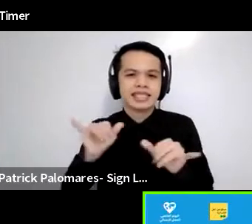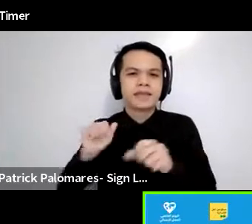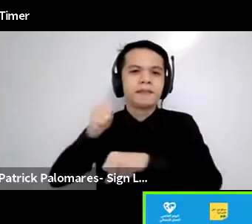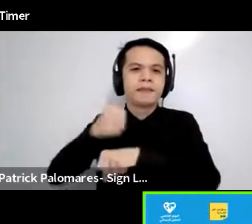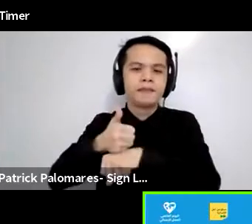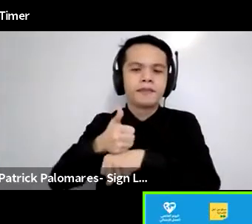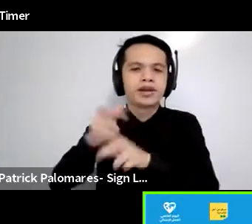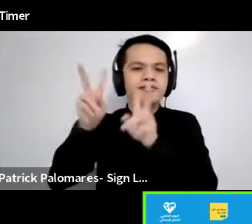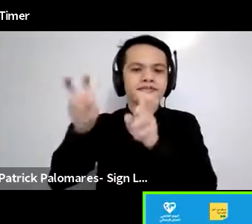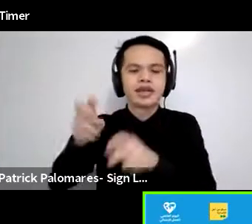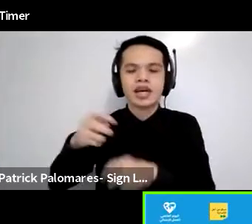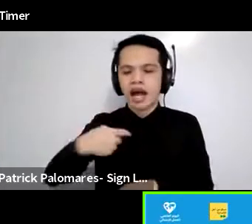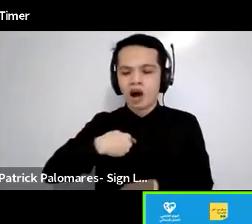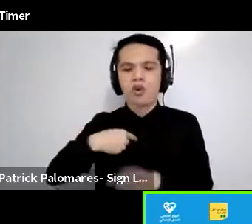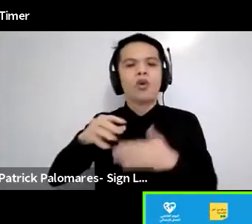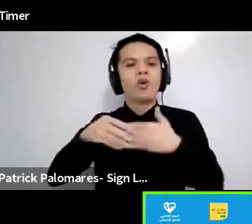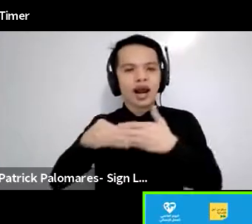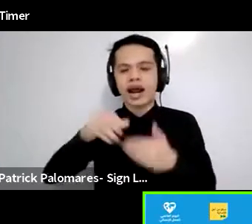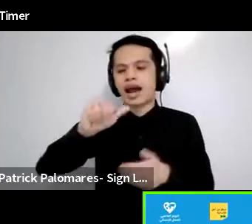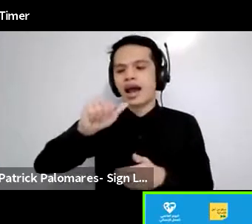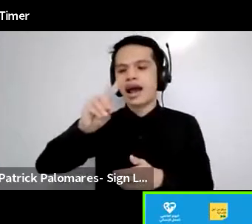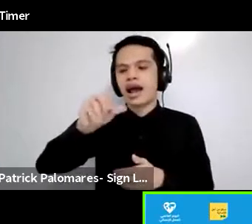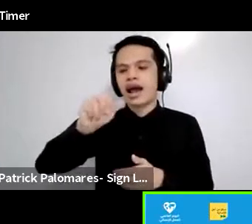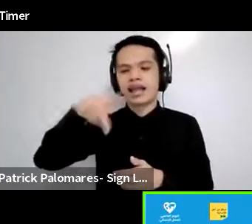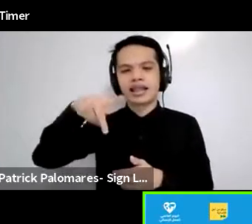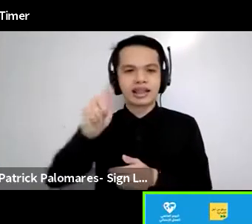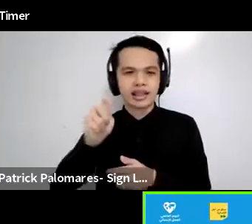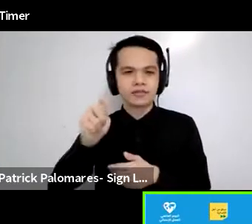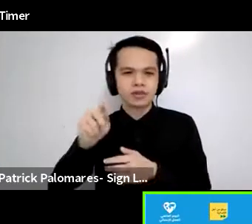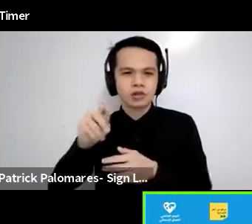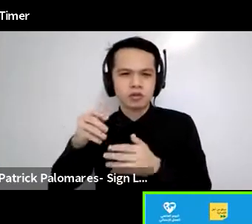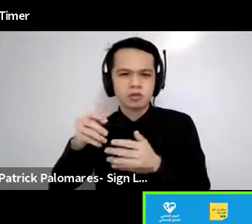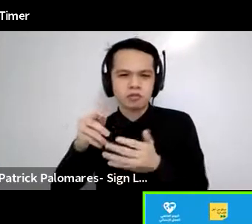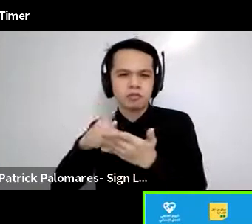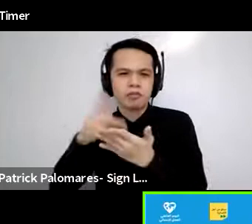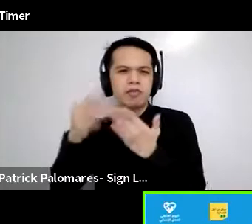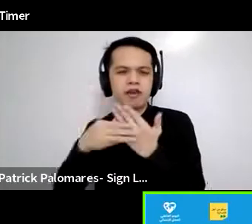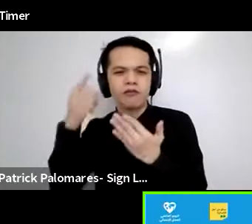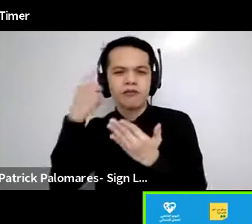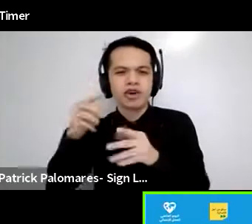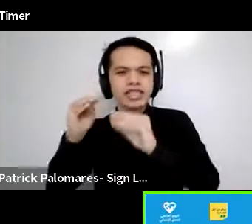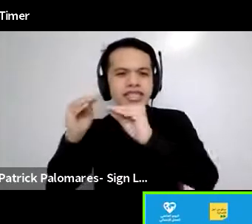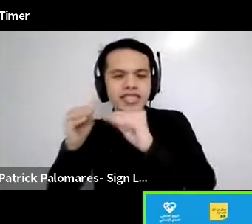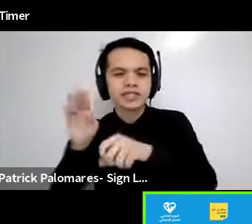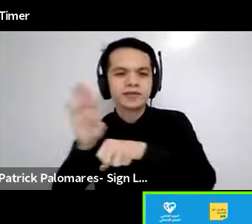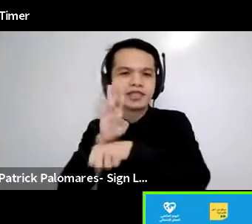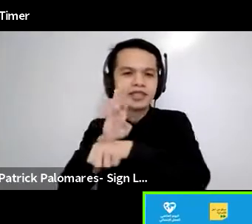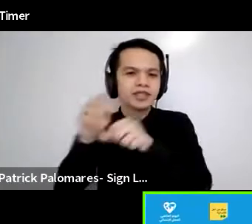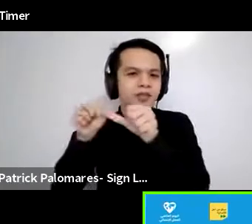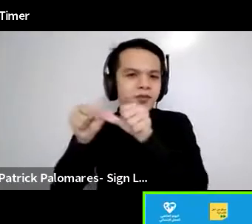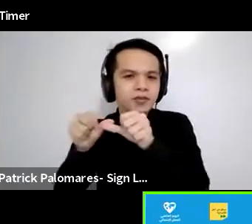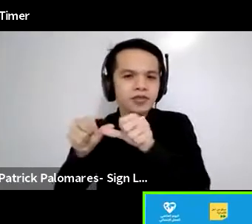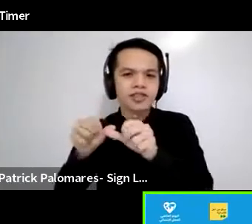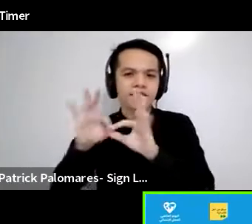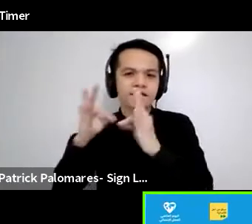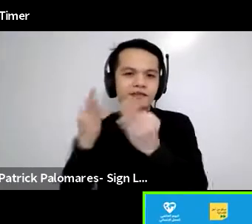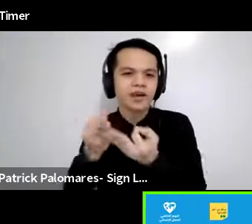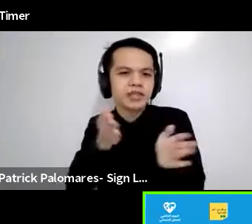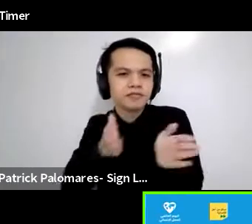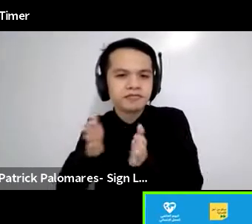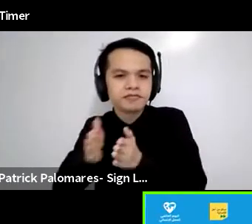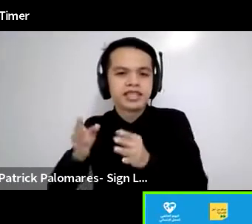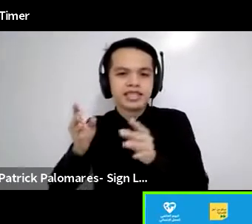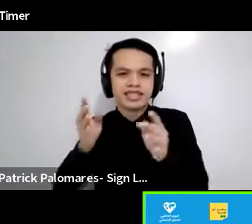called iAdapt. And it's a platform for teaching business continuity, family preparedness,